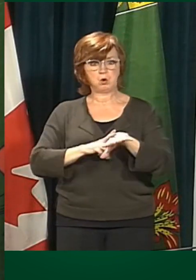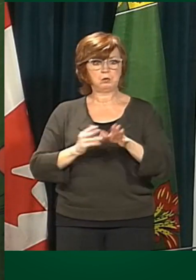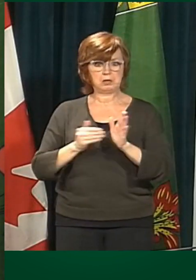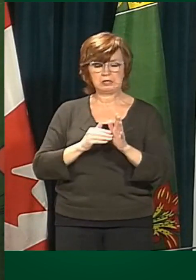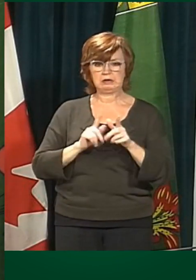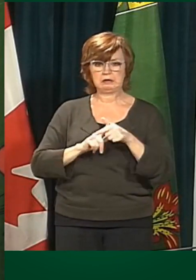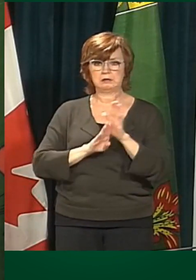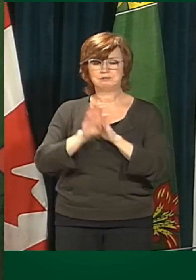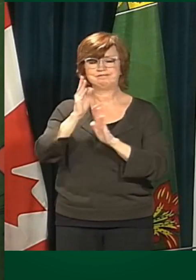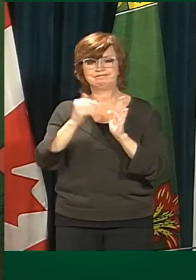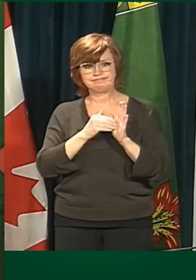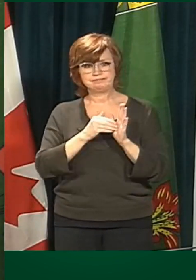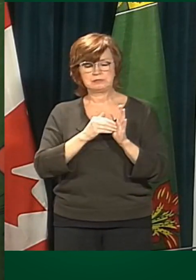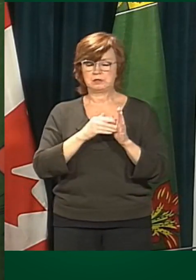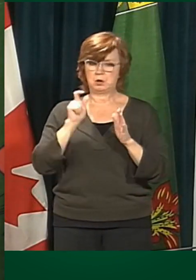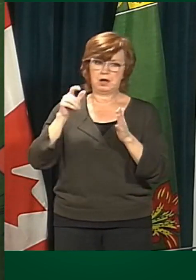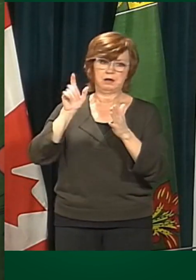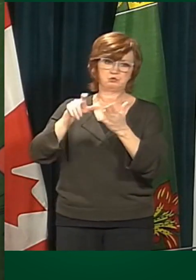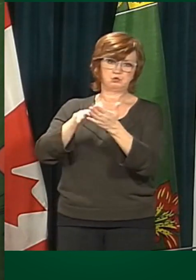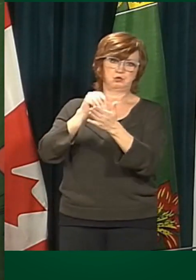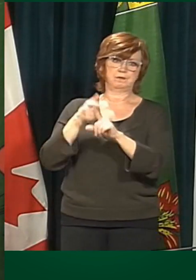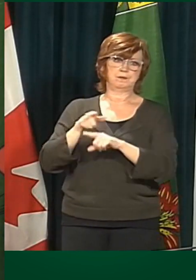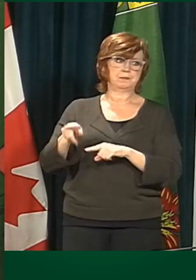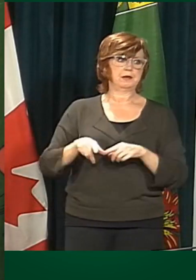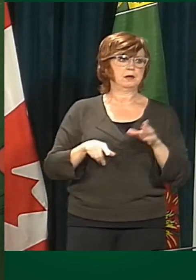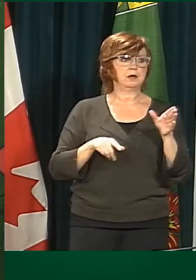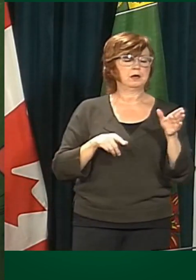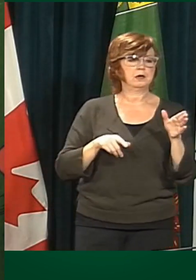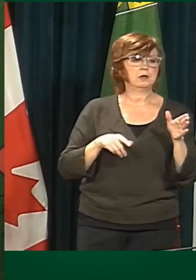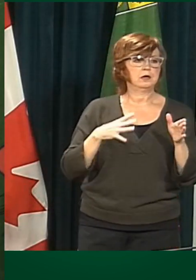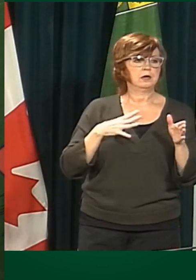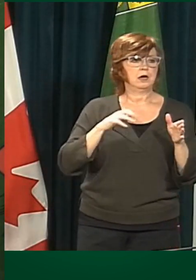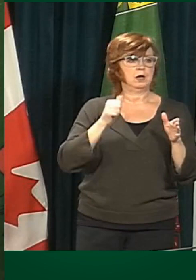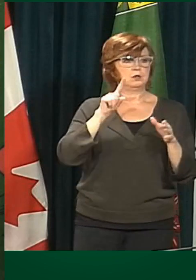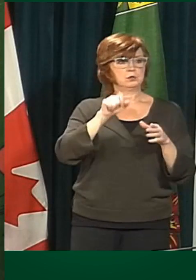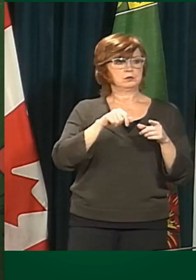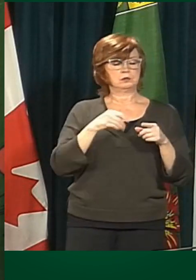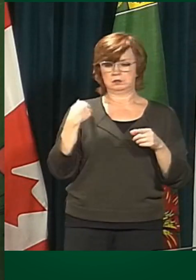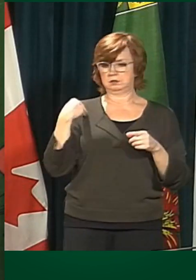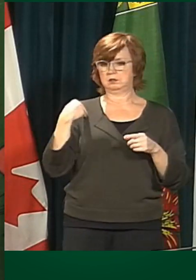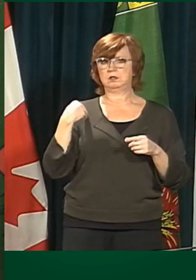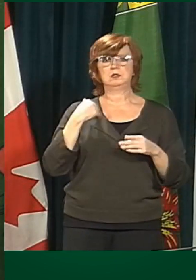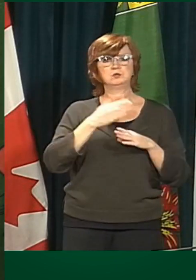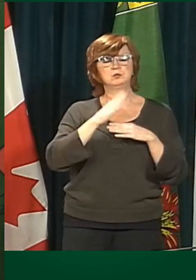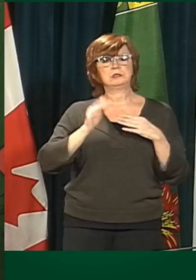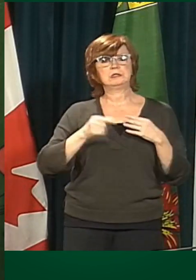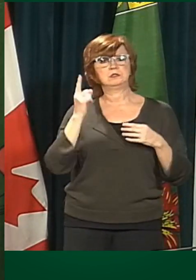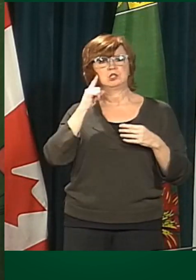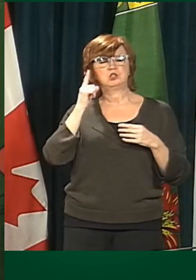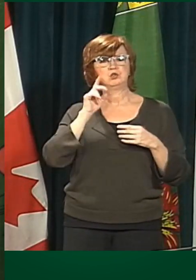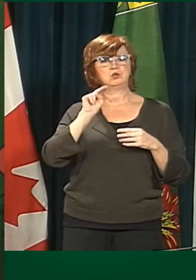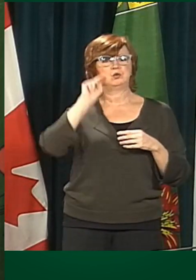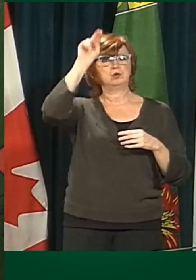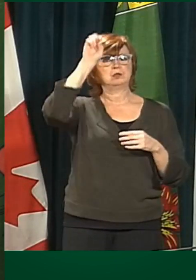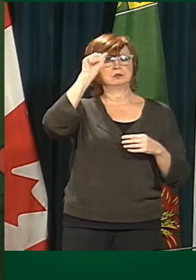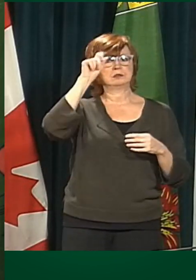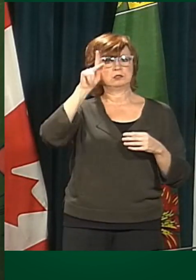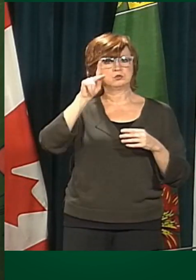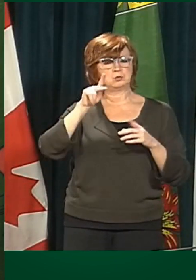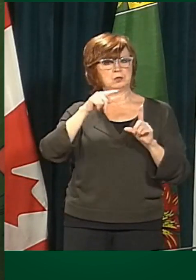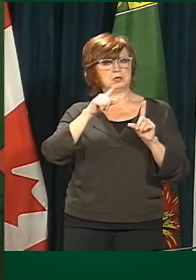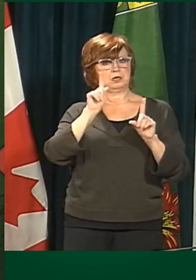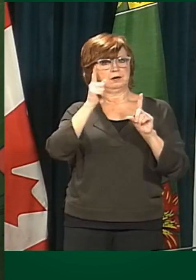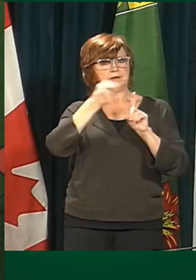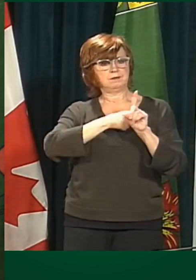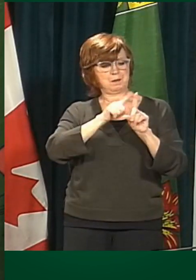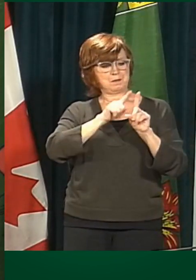for that? Do you have a follow-up, Steph? Over the weekend, I believe we found out some of the cases in northern Saskatchewan were tied to someone returning